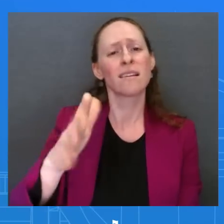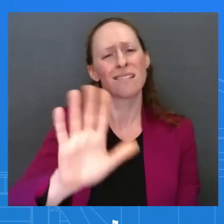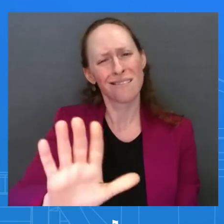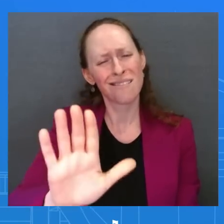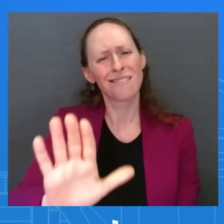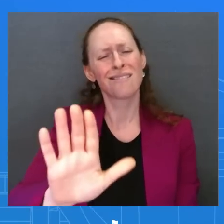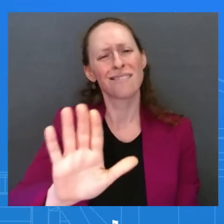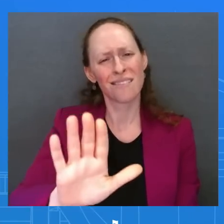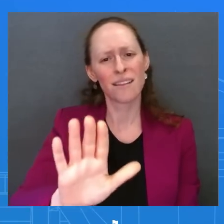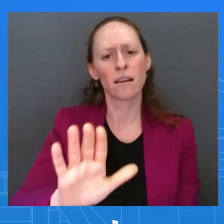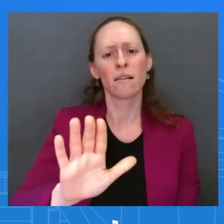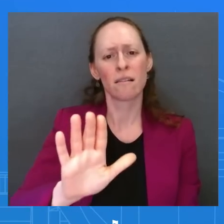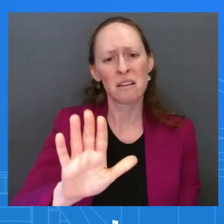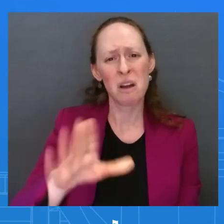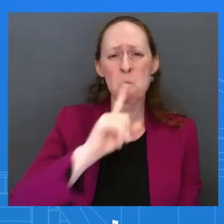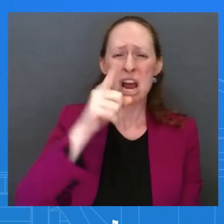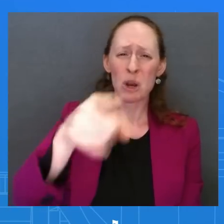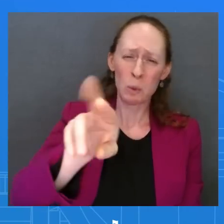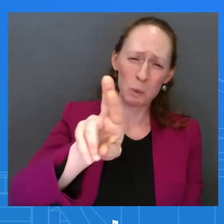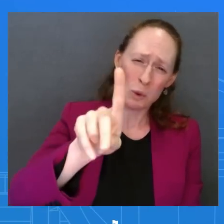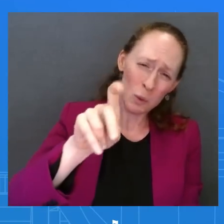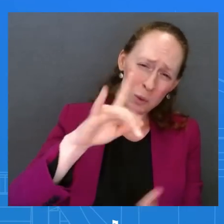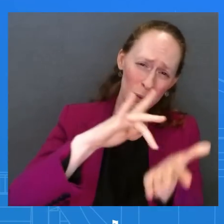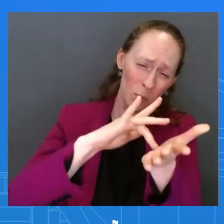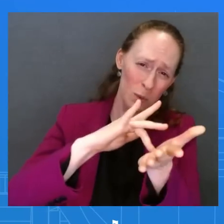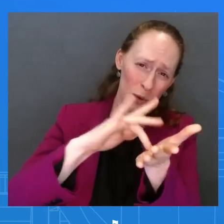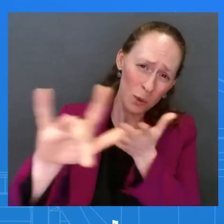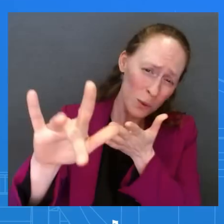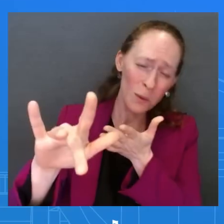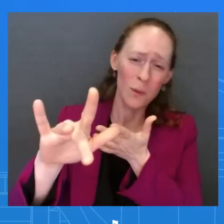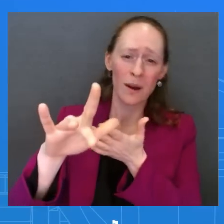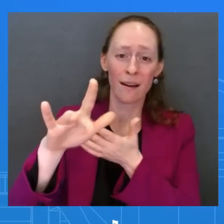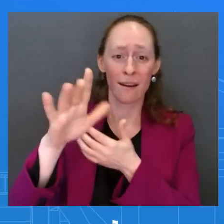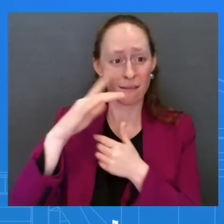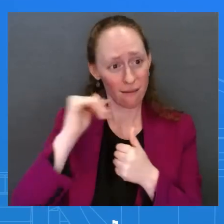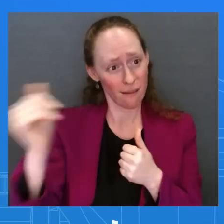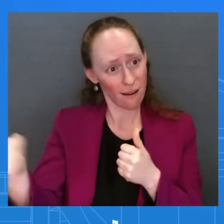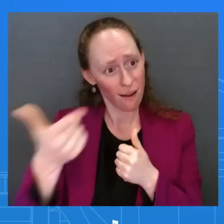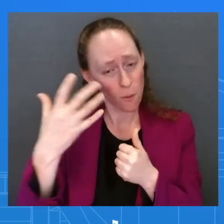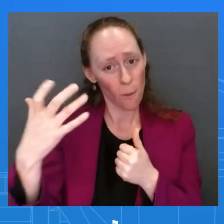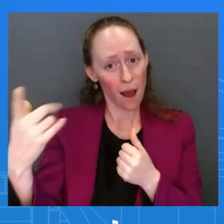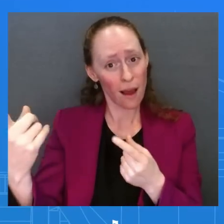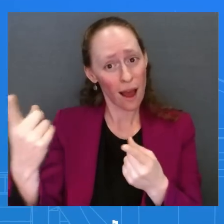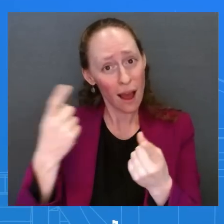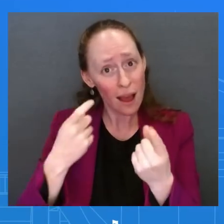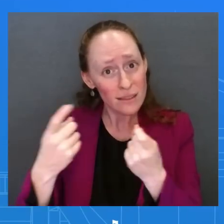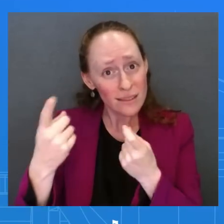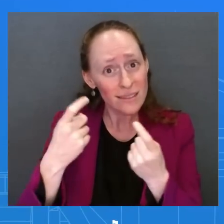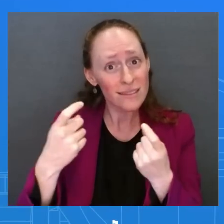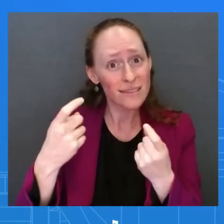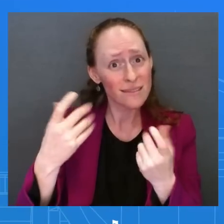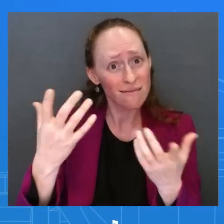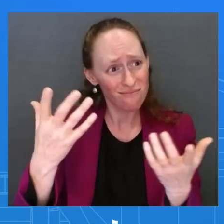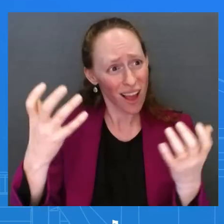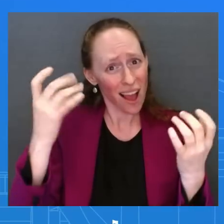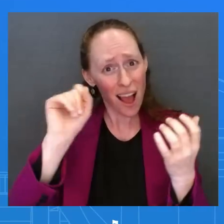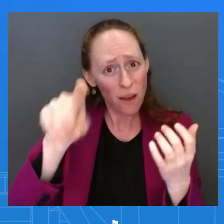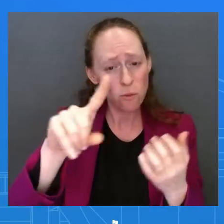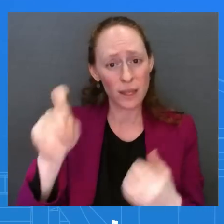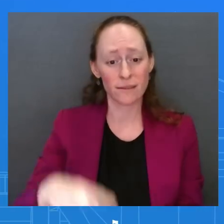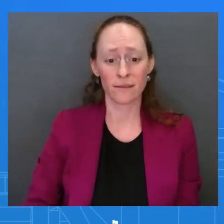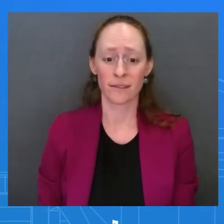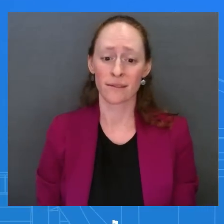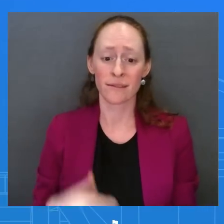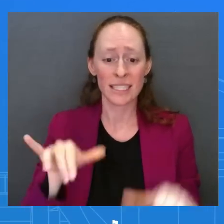rude. You're talking over your colleague. You're not applying. You're talking over your colleague. I'm not talking over the colleagues. That I'd like to